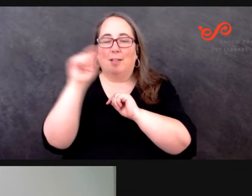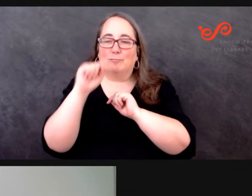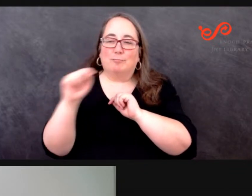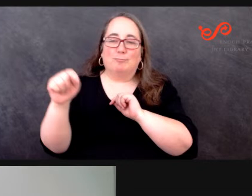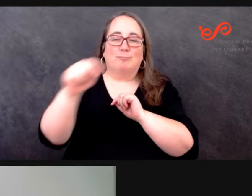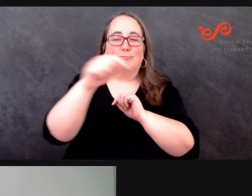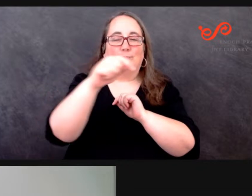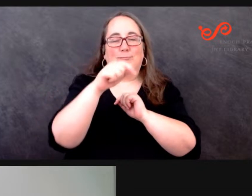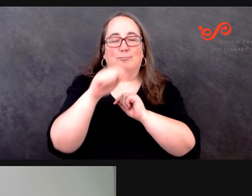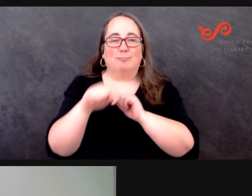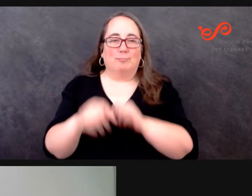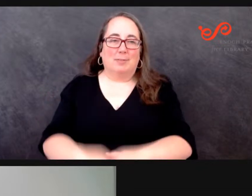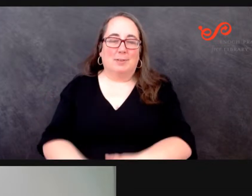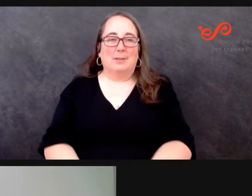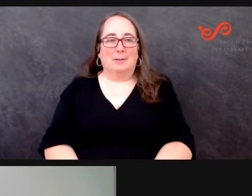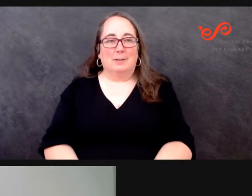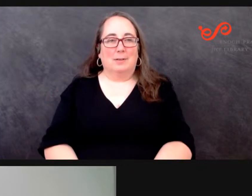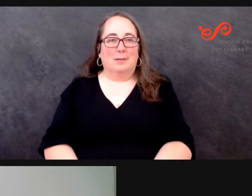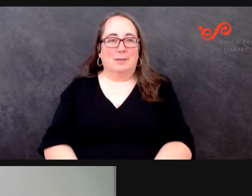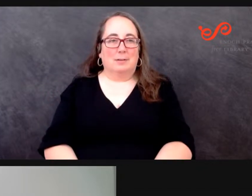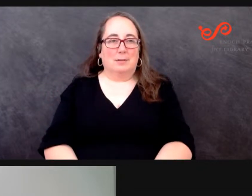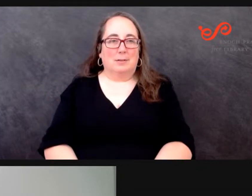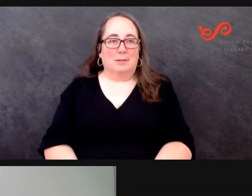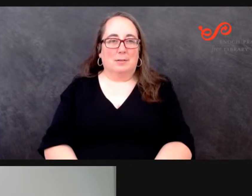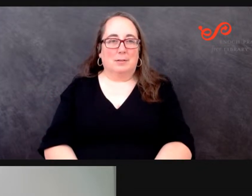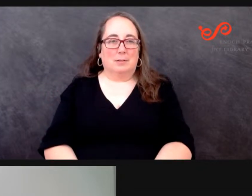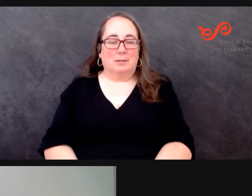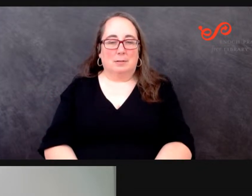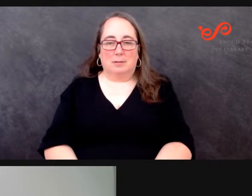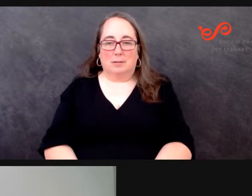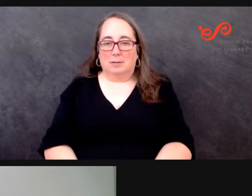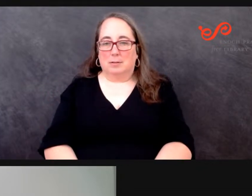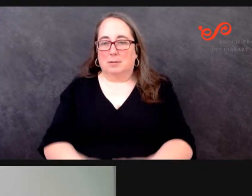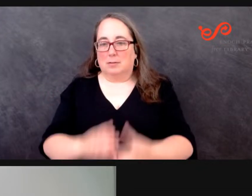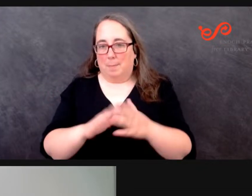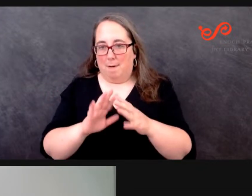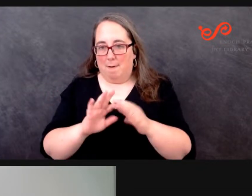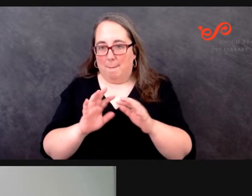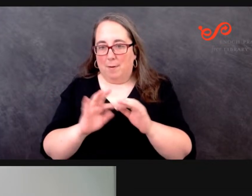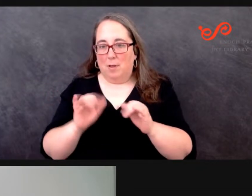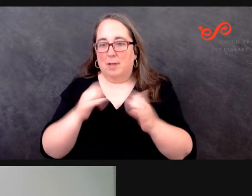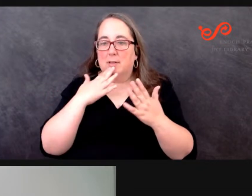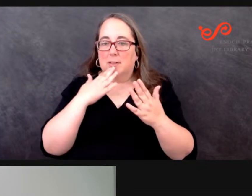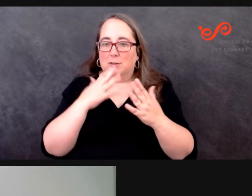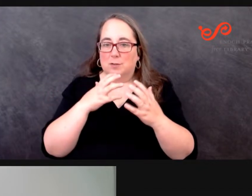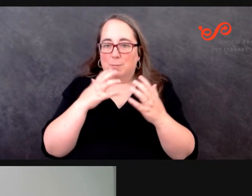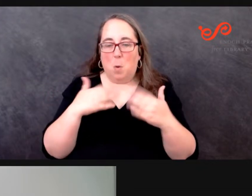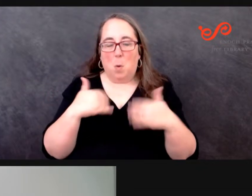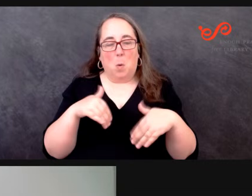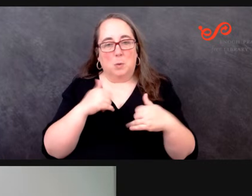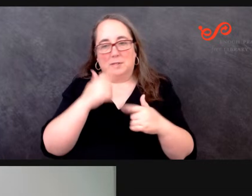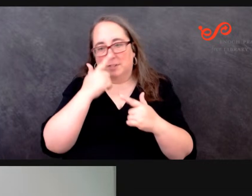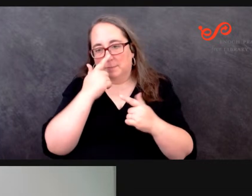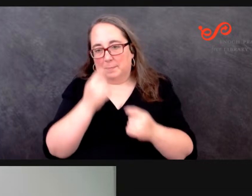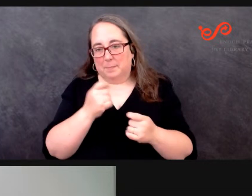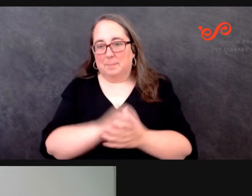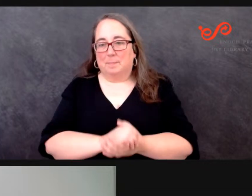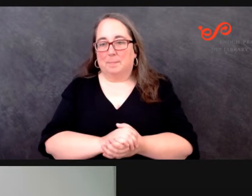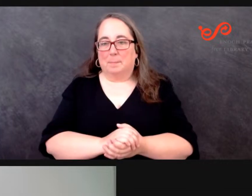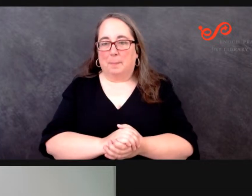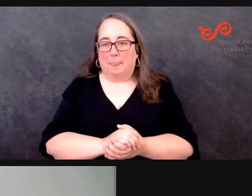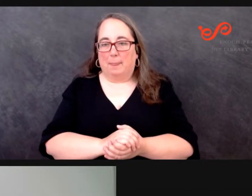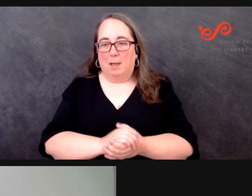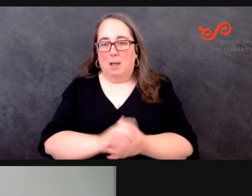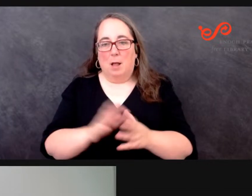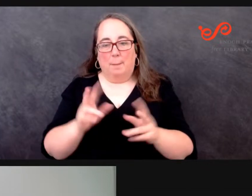delightful. Lovely. Great. We have some comments coming through saying thank you so much. This was very interesting and knowledgeable. Lots of